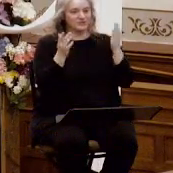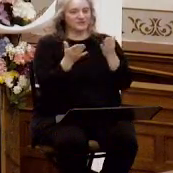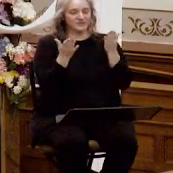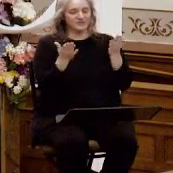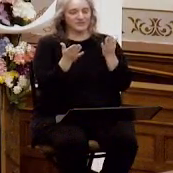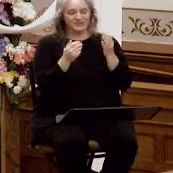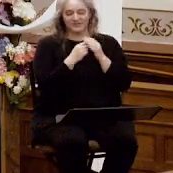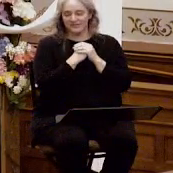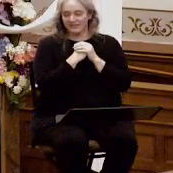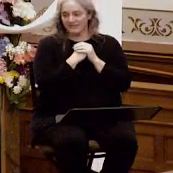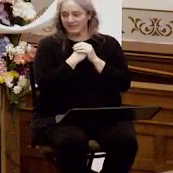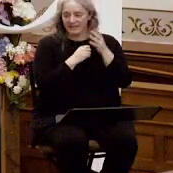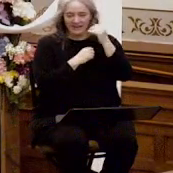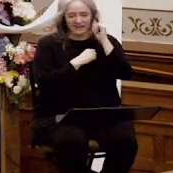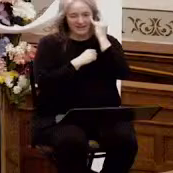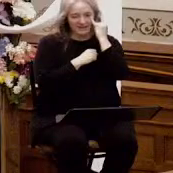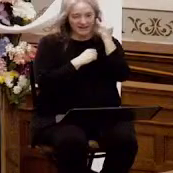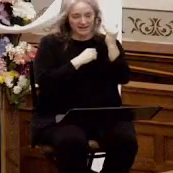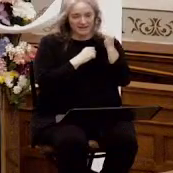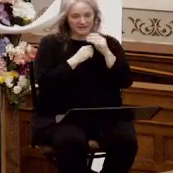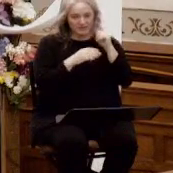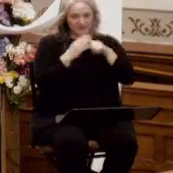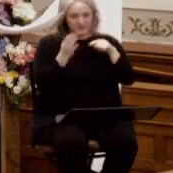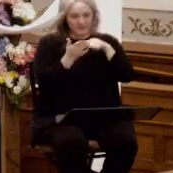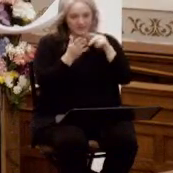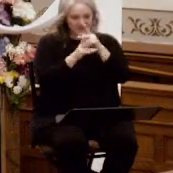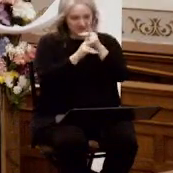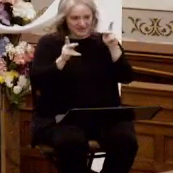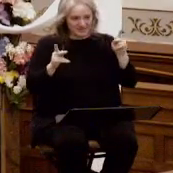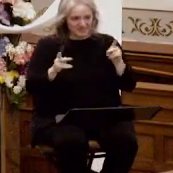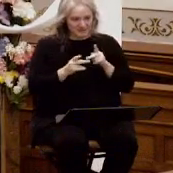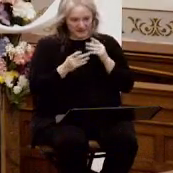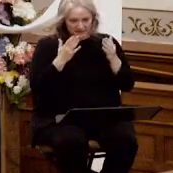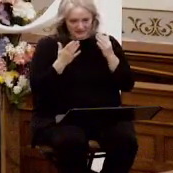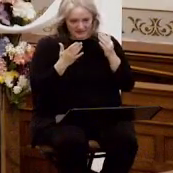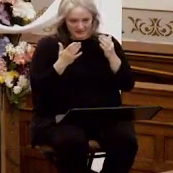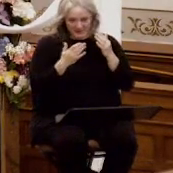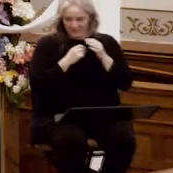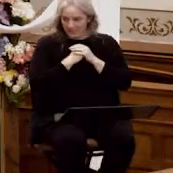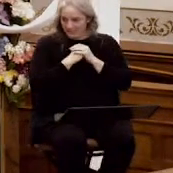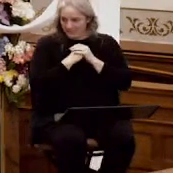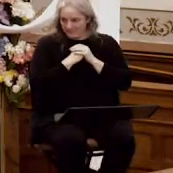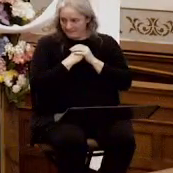We depart to serve. Any ideas what this place might be?